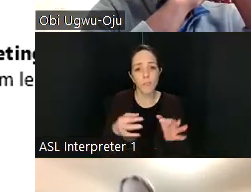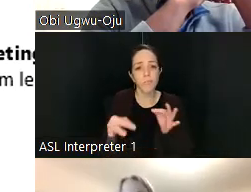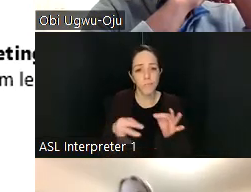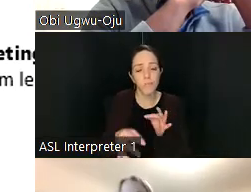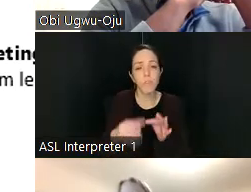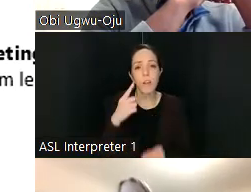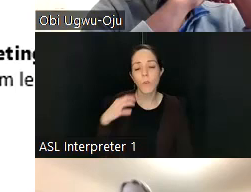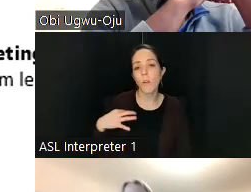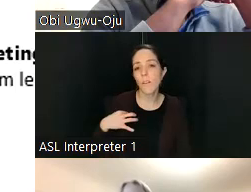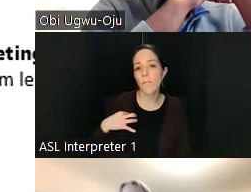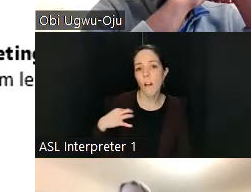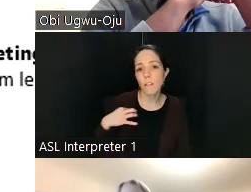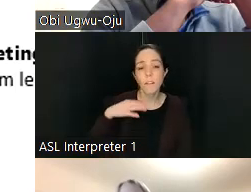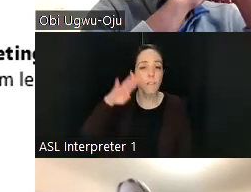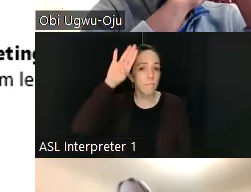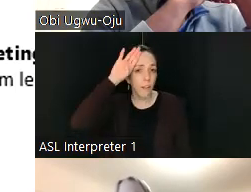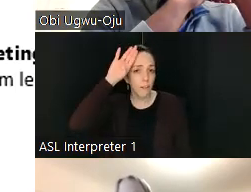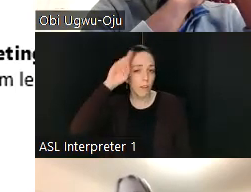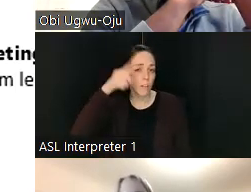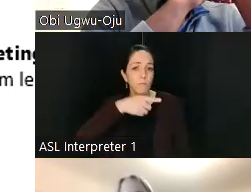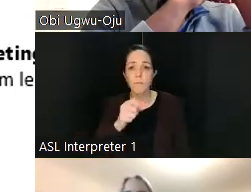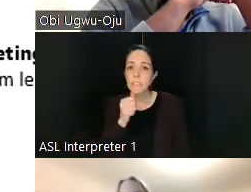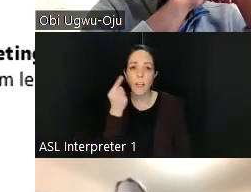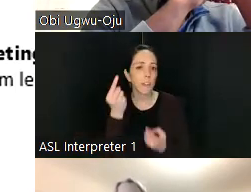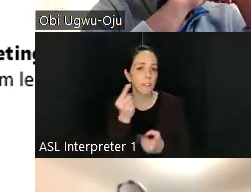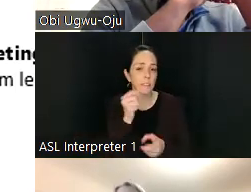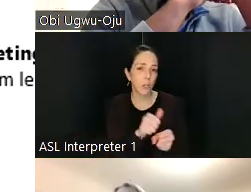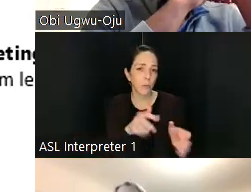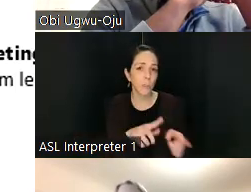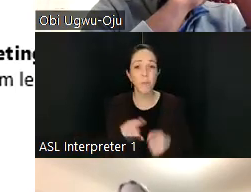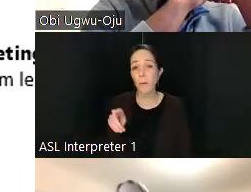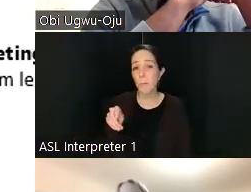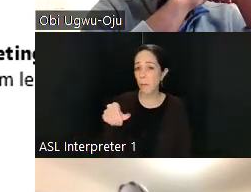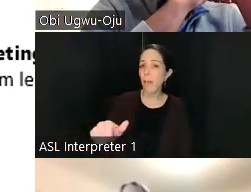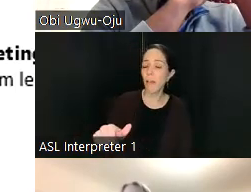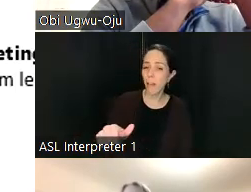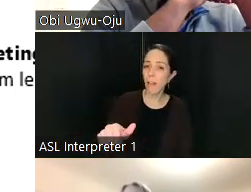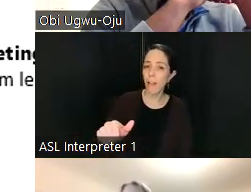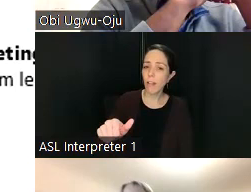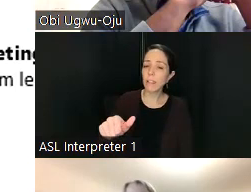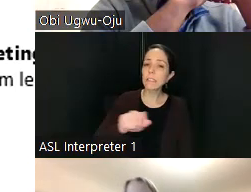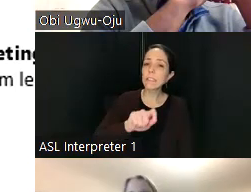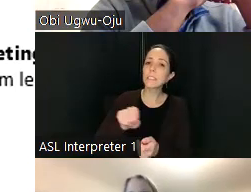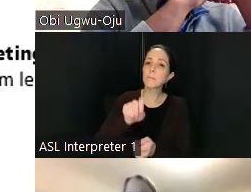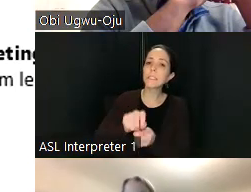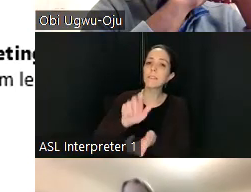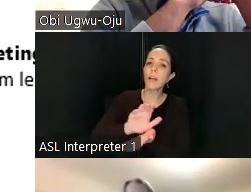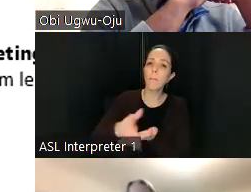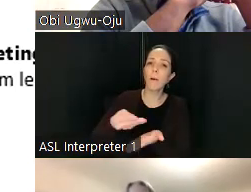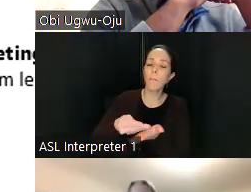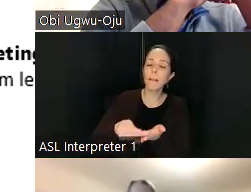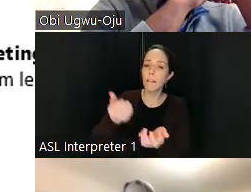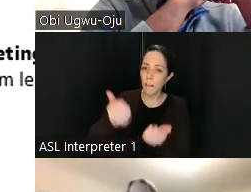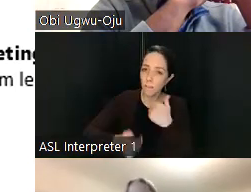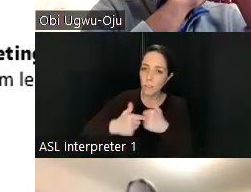volunteer firefighters who are not considered employees, but who get paid a set amount for every time they go out on call. And